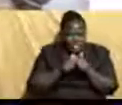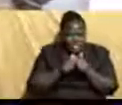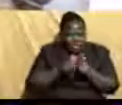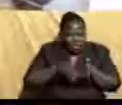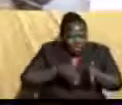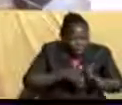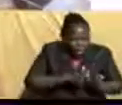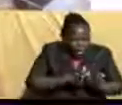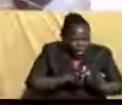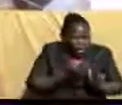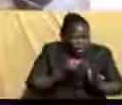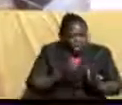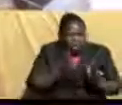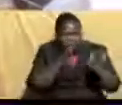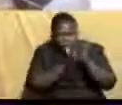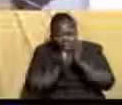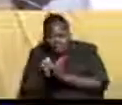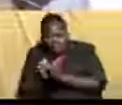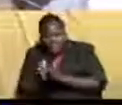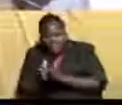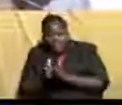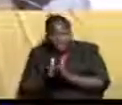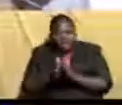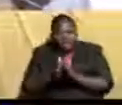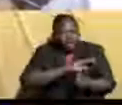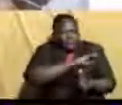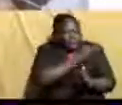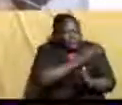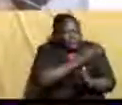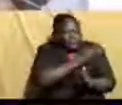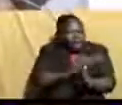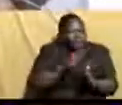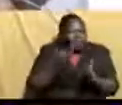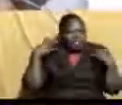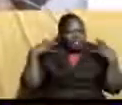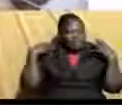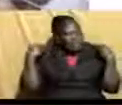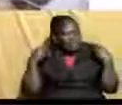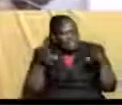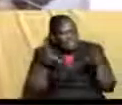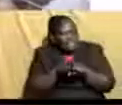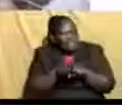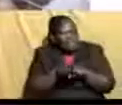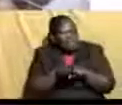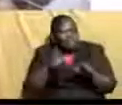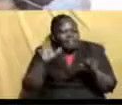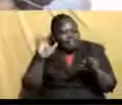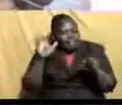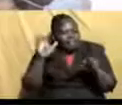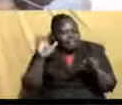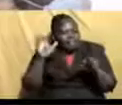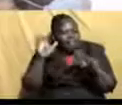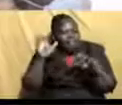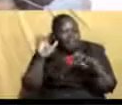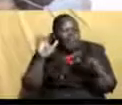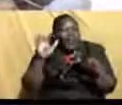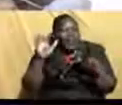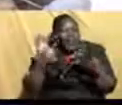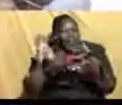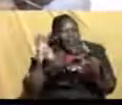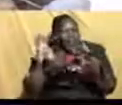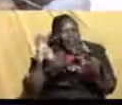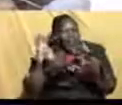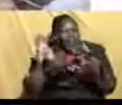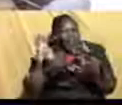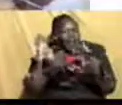of process or kind of sovereign exercise of power under our constitution constitutes the full participation of the people. And